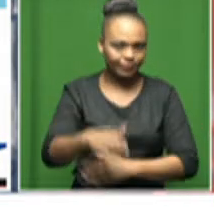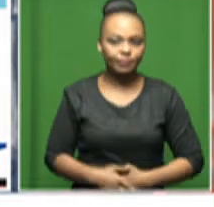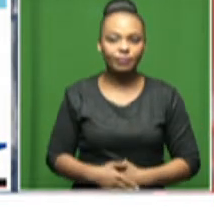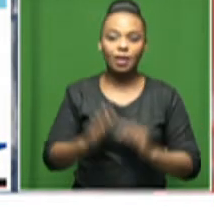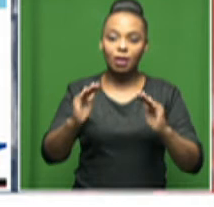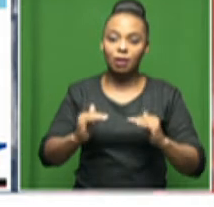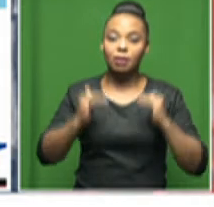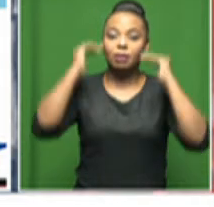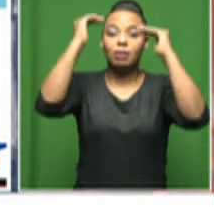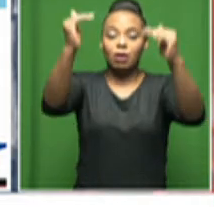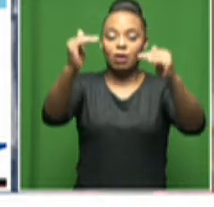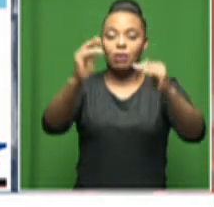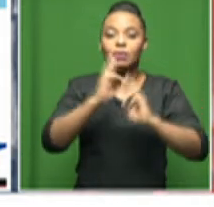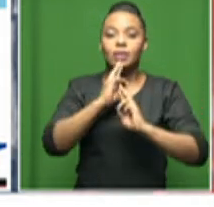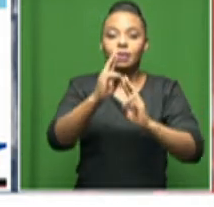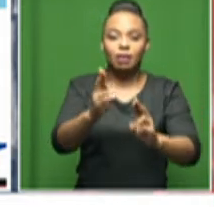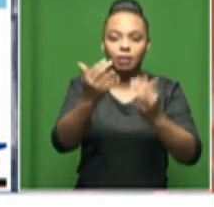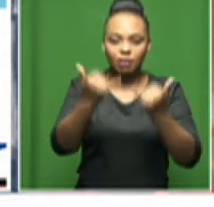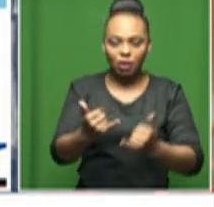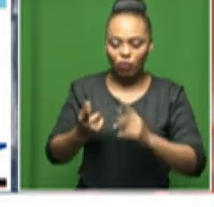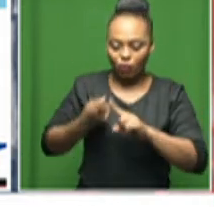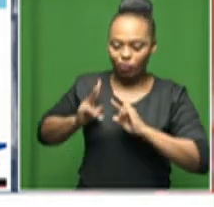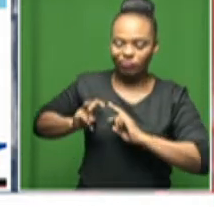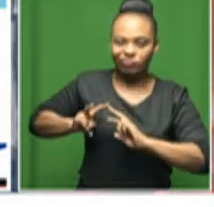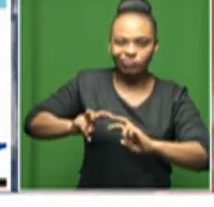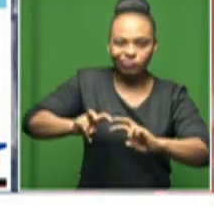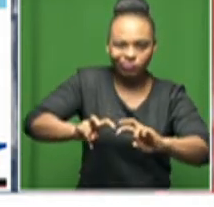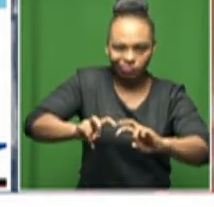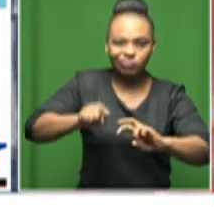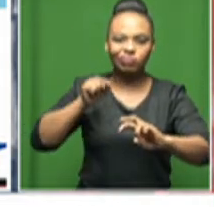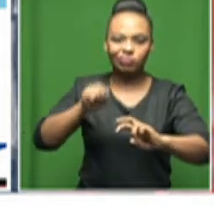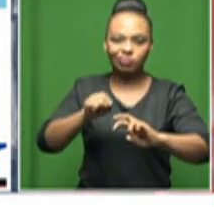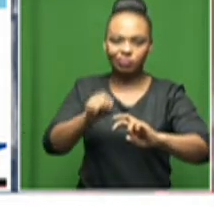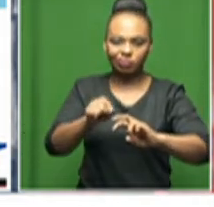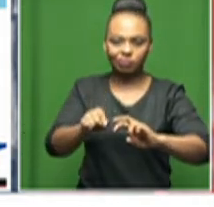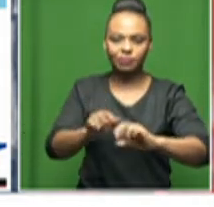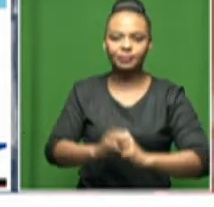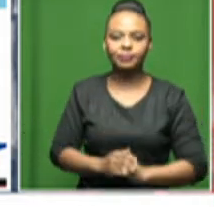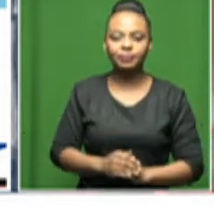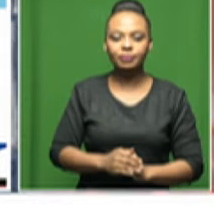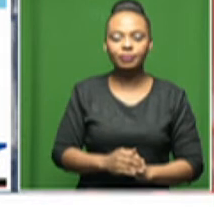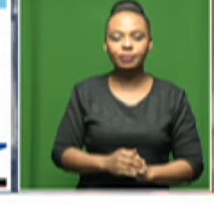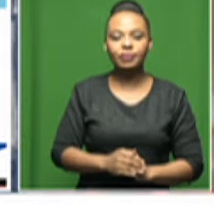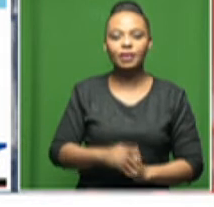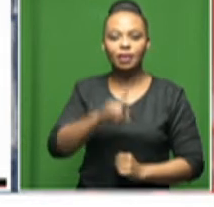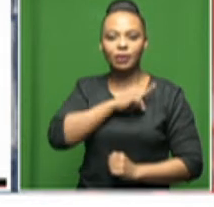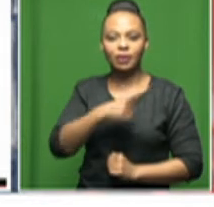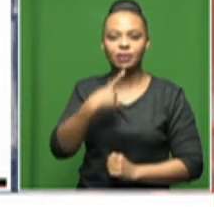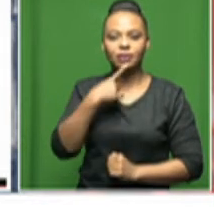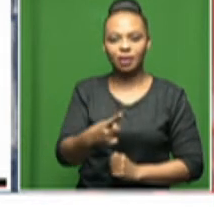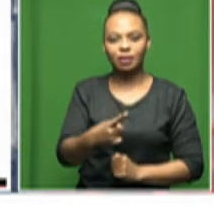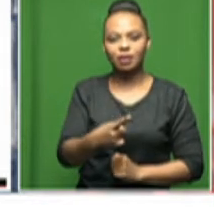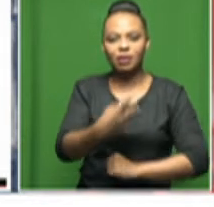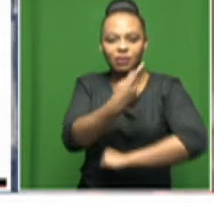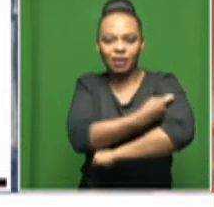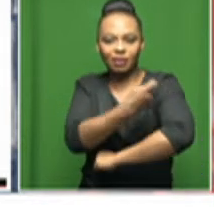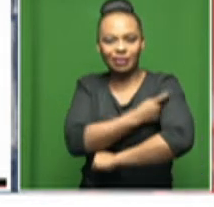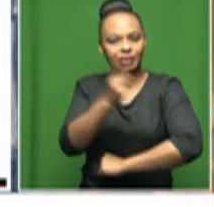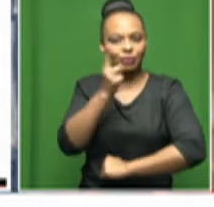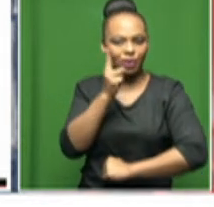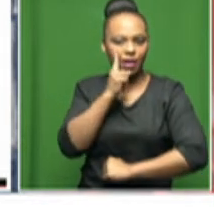results for our Ensemble study, and then that is the study, that is what we called our vaccine trial at a global